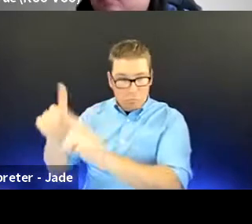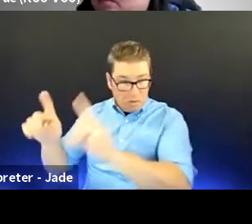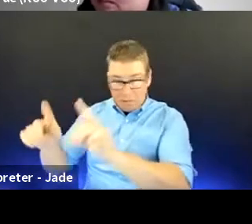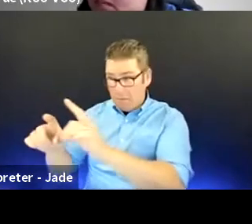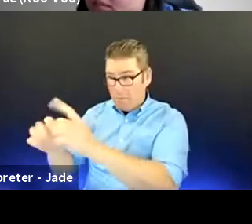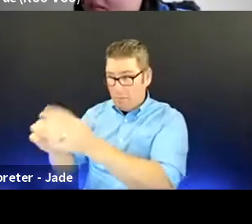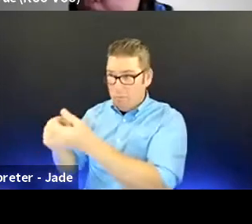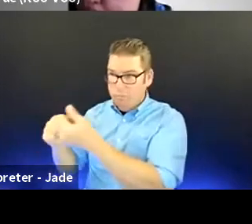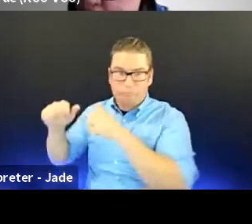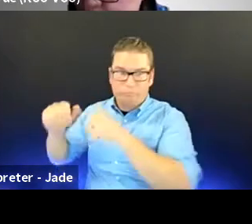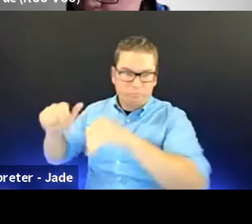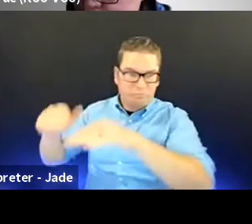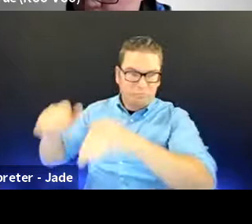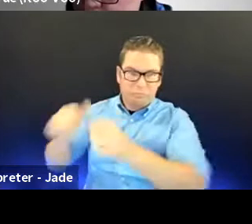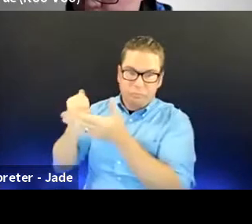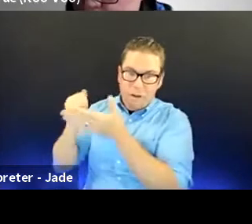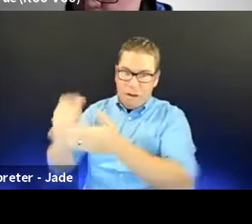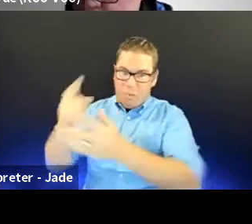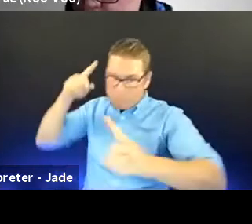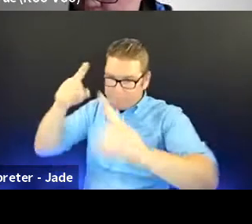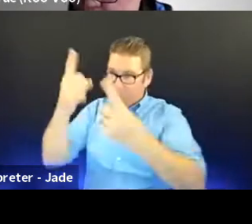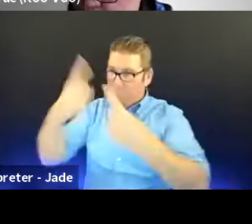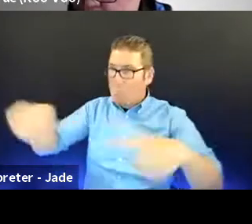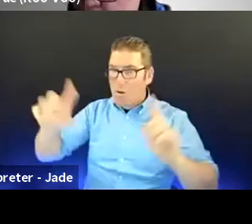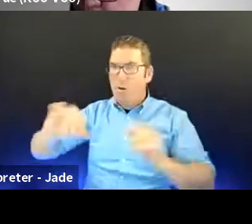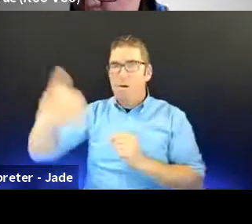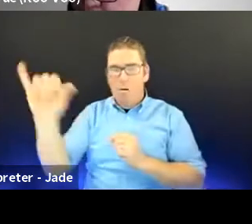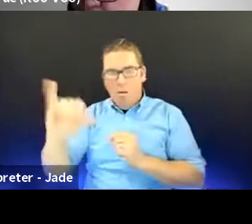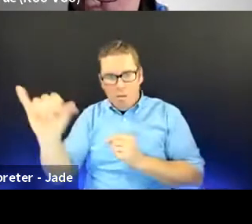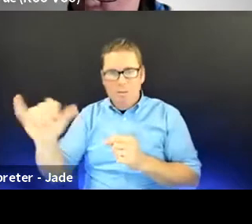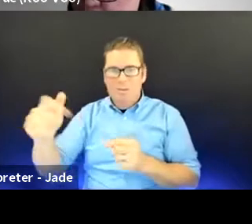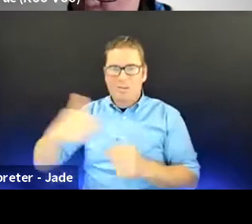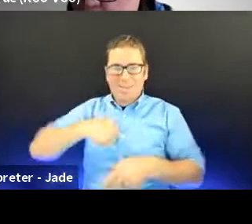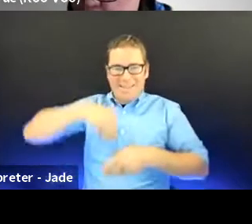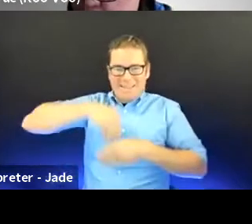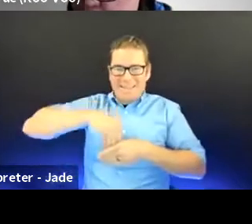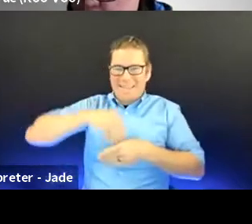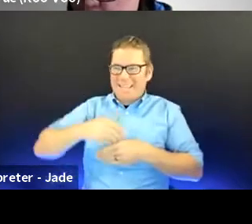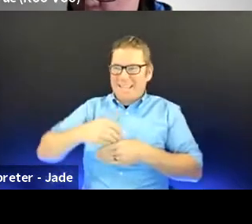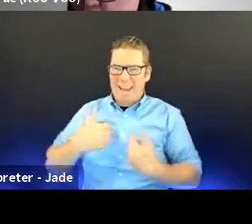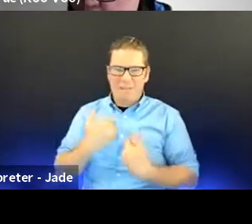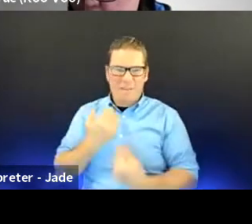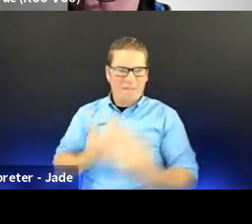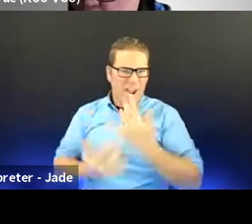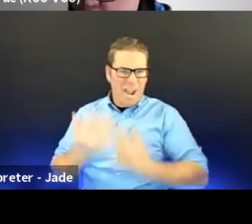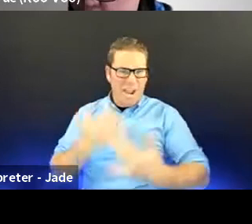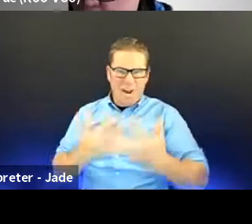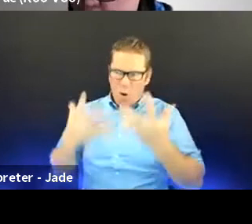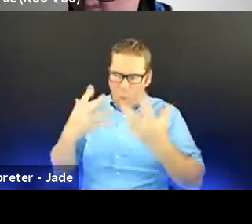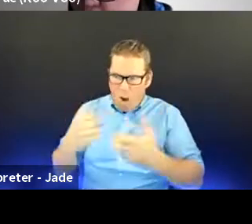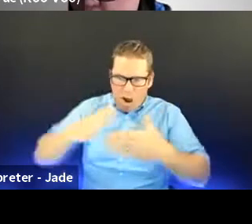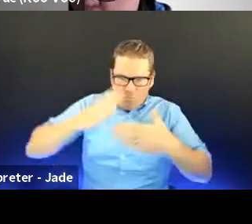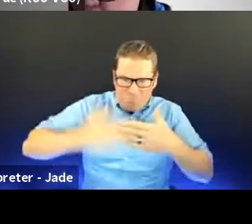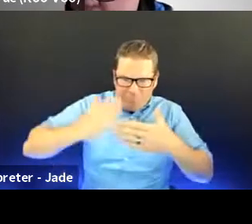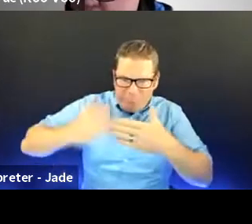David, to get things done, and that can be a long road, But that kind